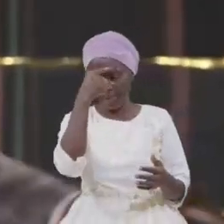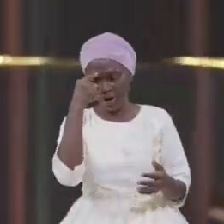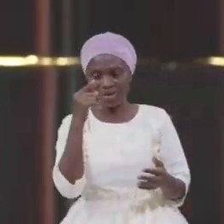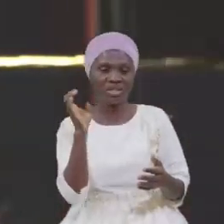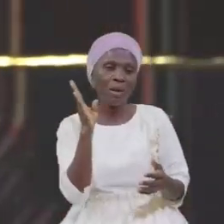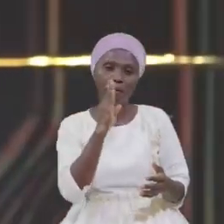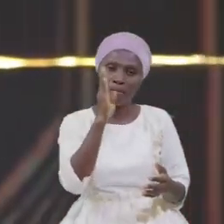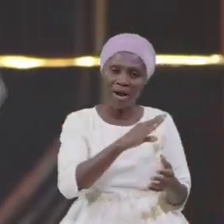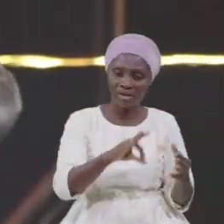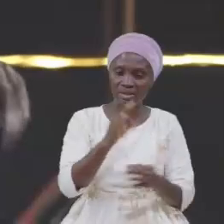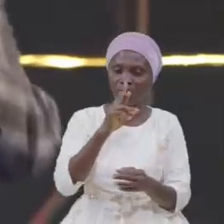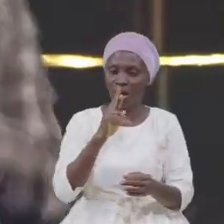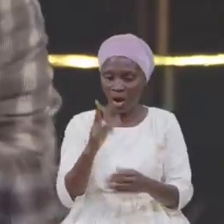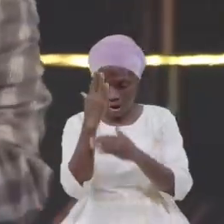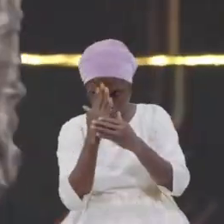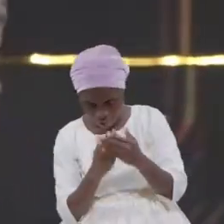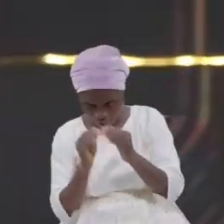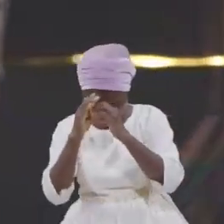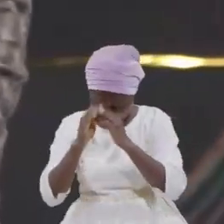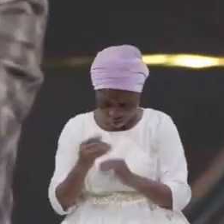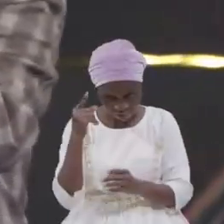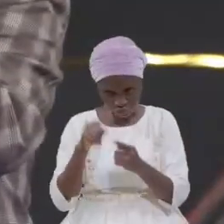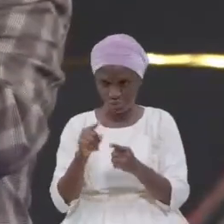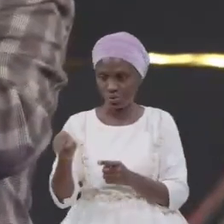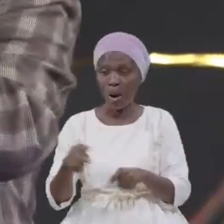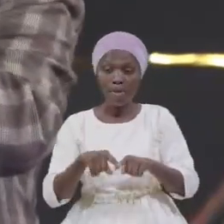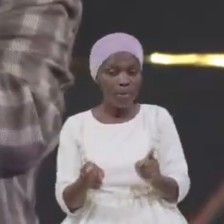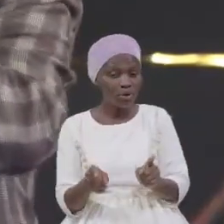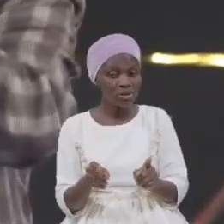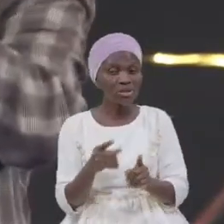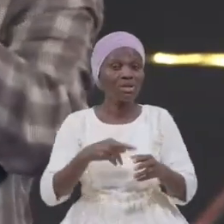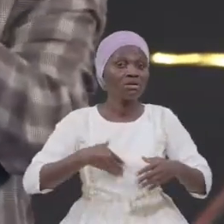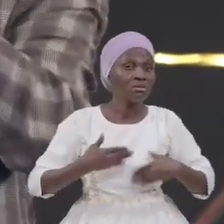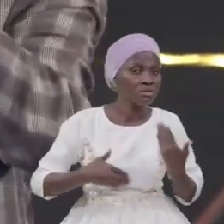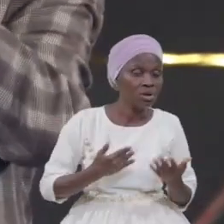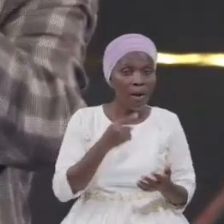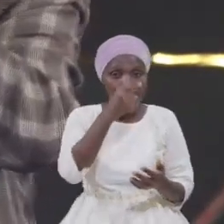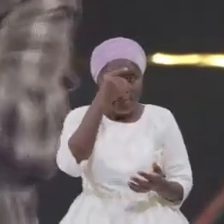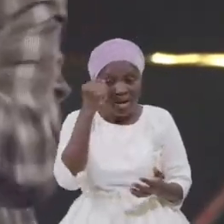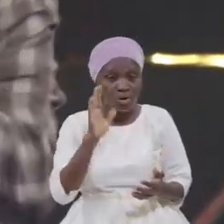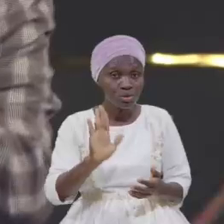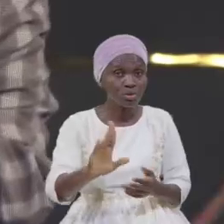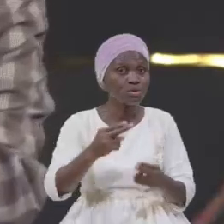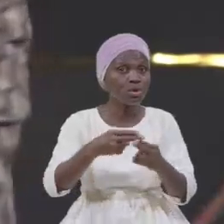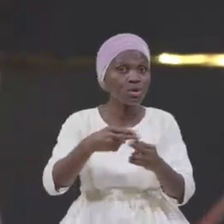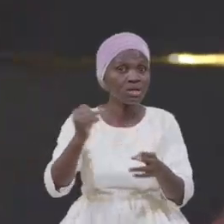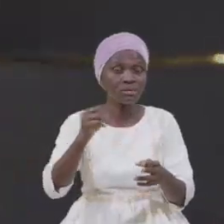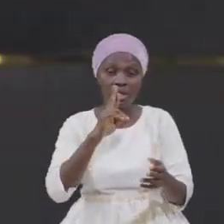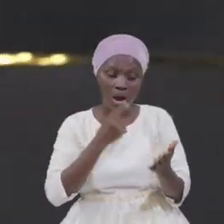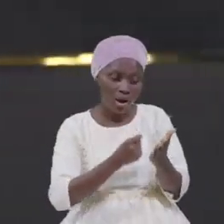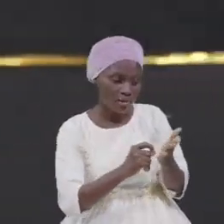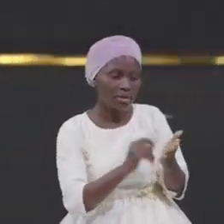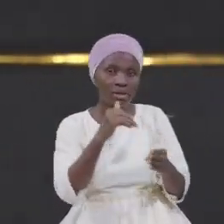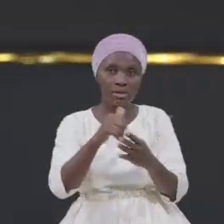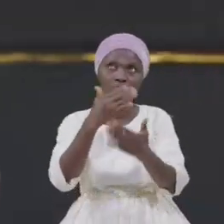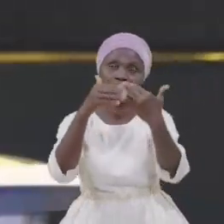of submissive to you, but rejoice because your names are reaching in heaven.